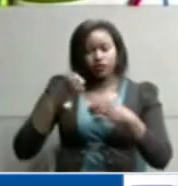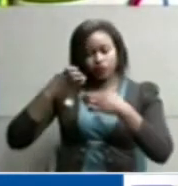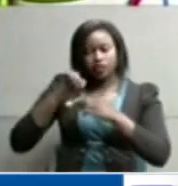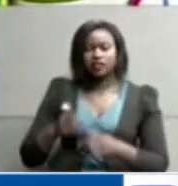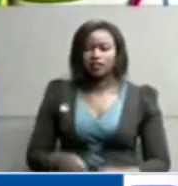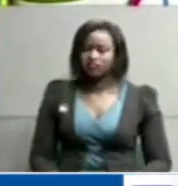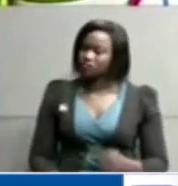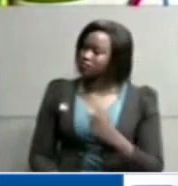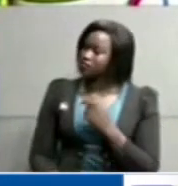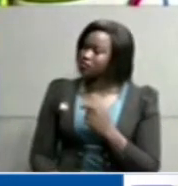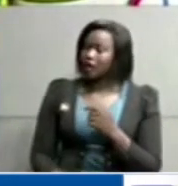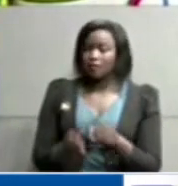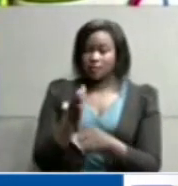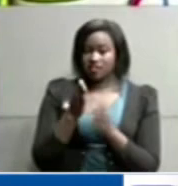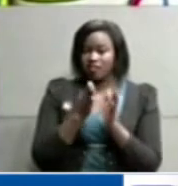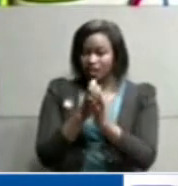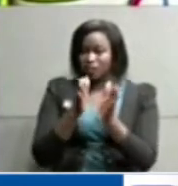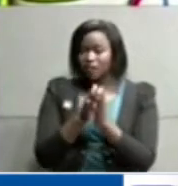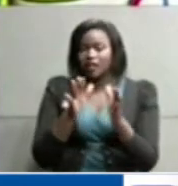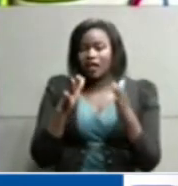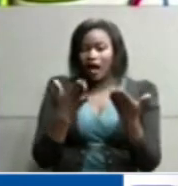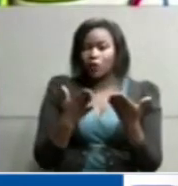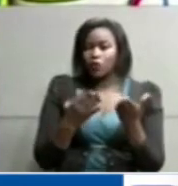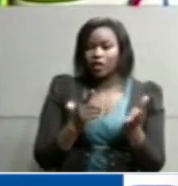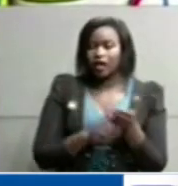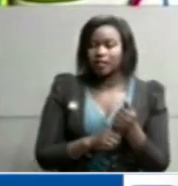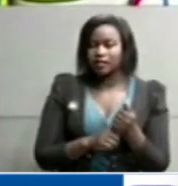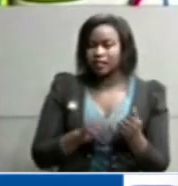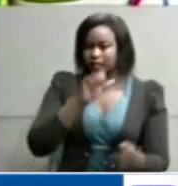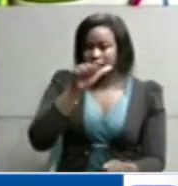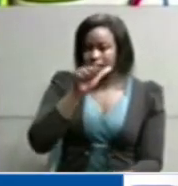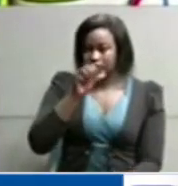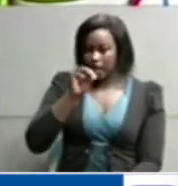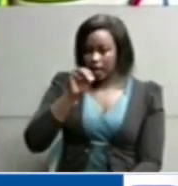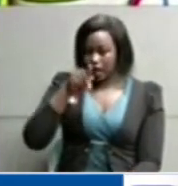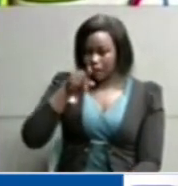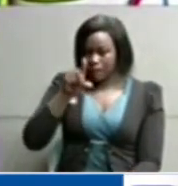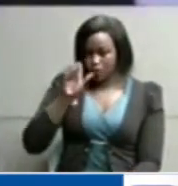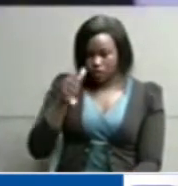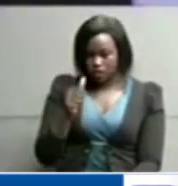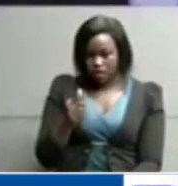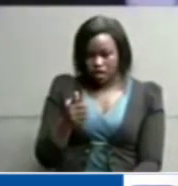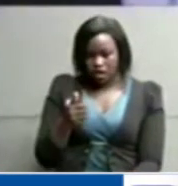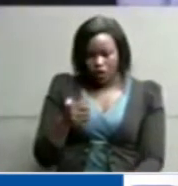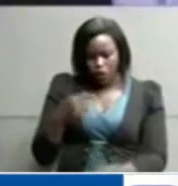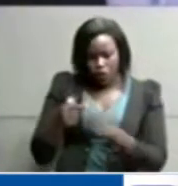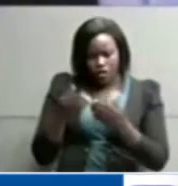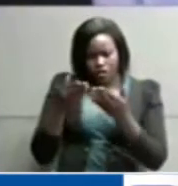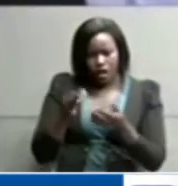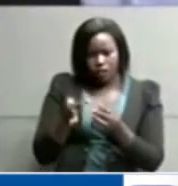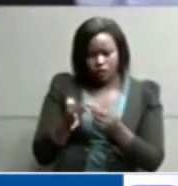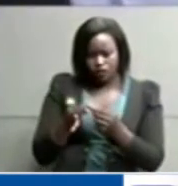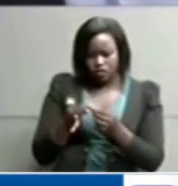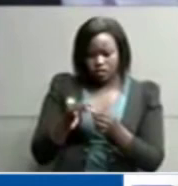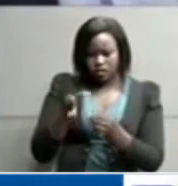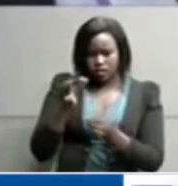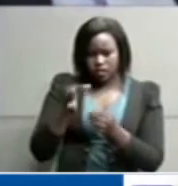the samples are taken. They are small tubes which have swabs,